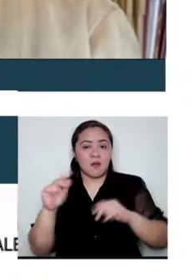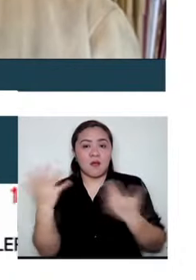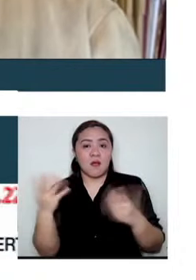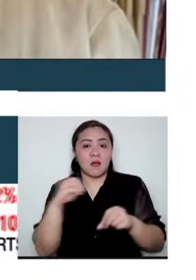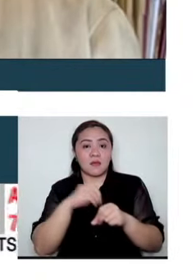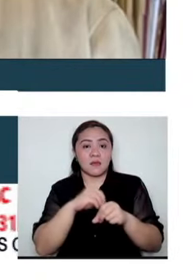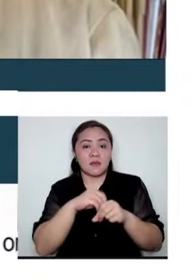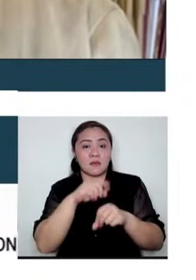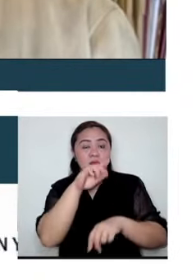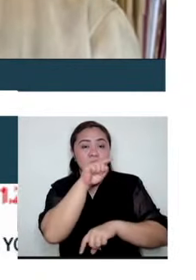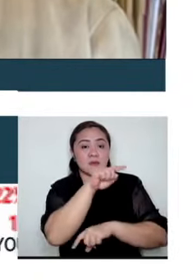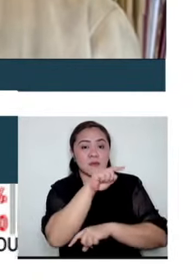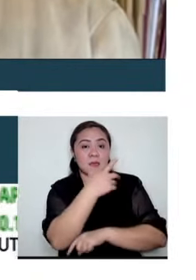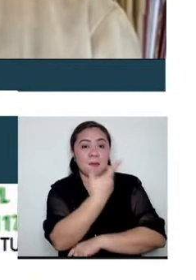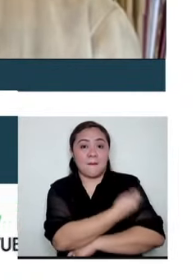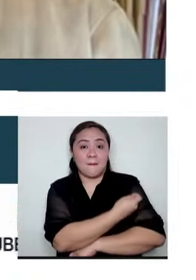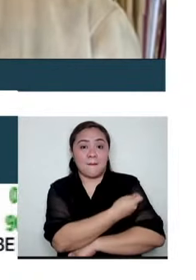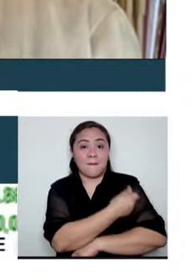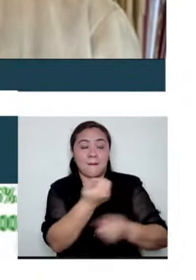vaccination sites.